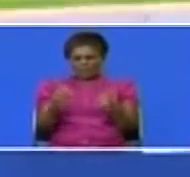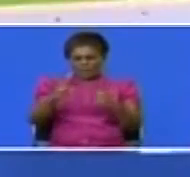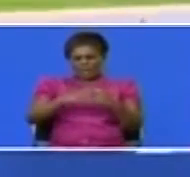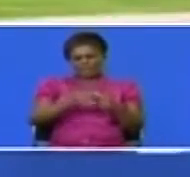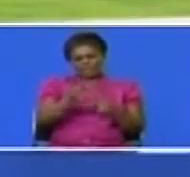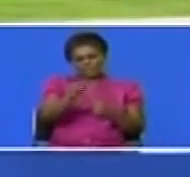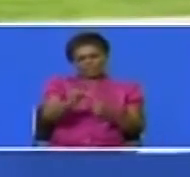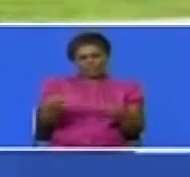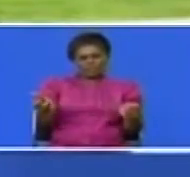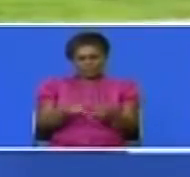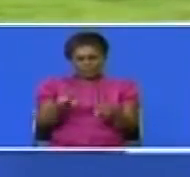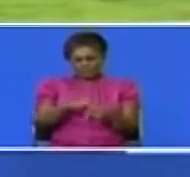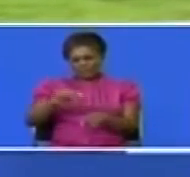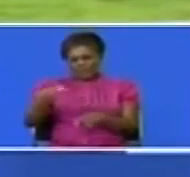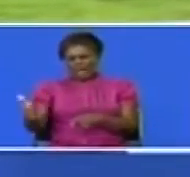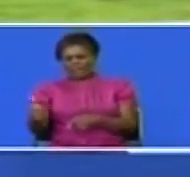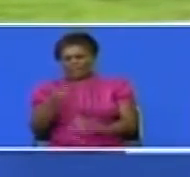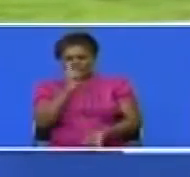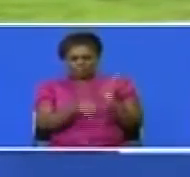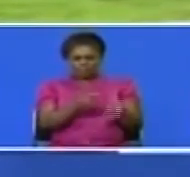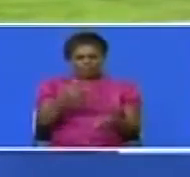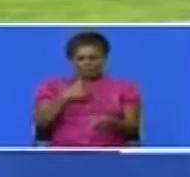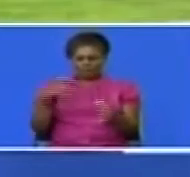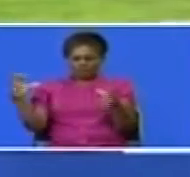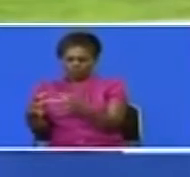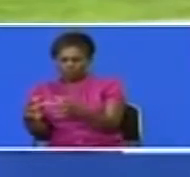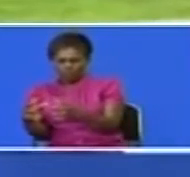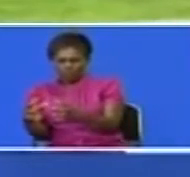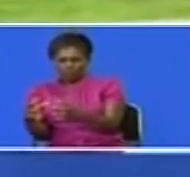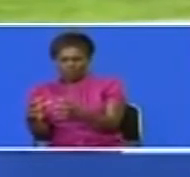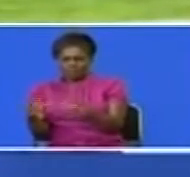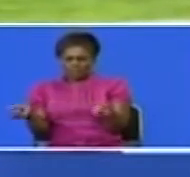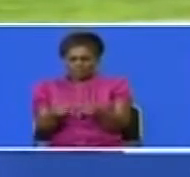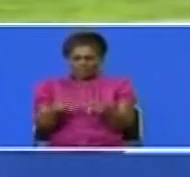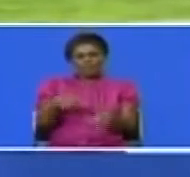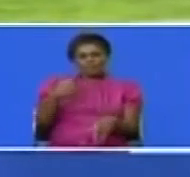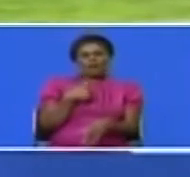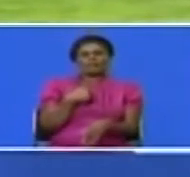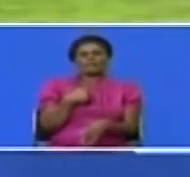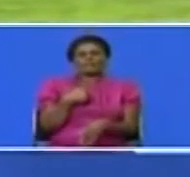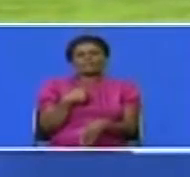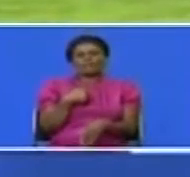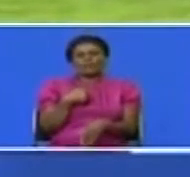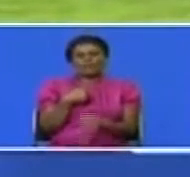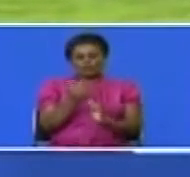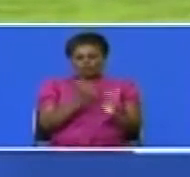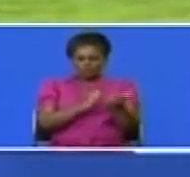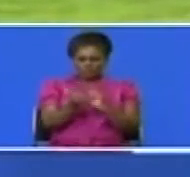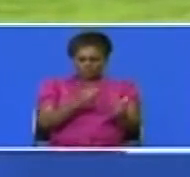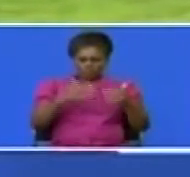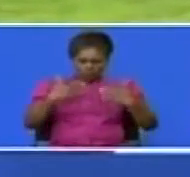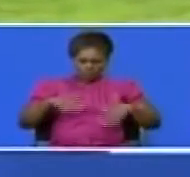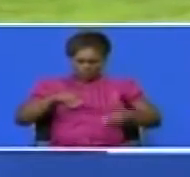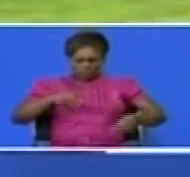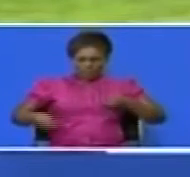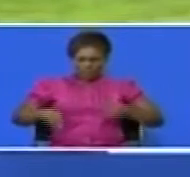going to have a farmers race as a category. We're going to have an event for people living with